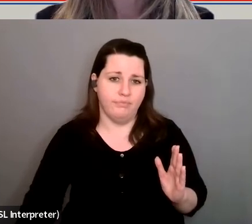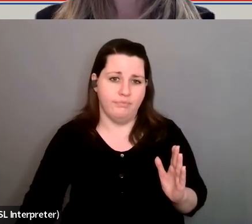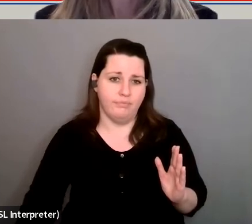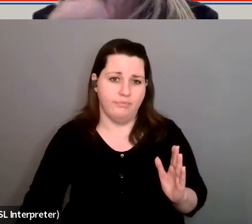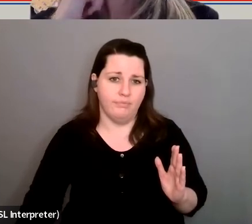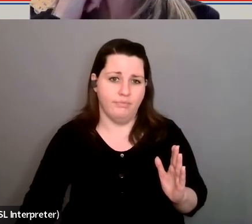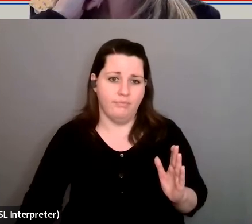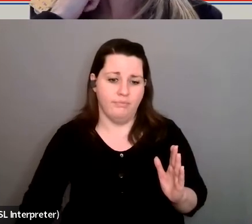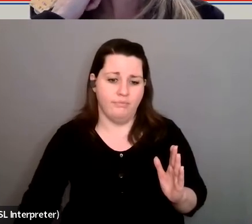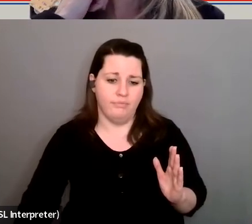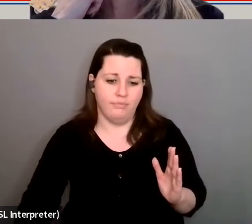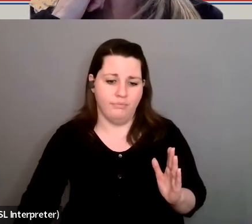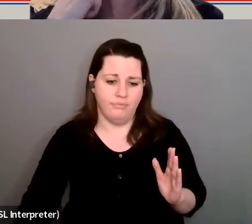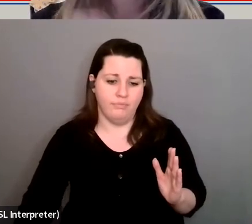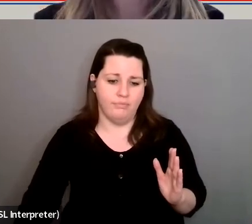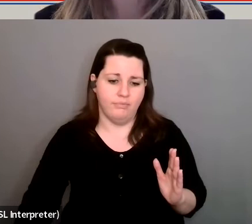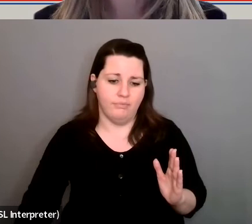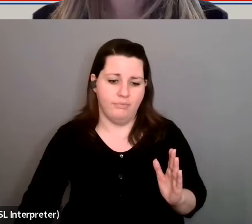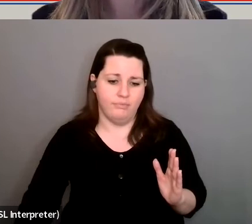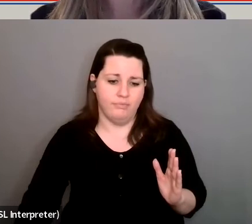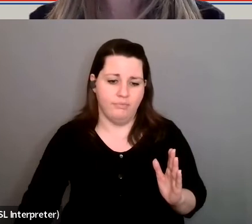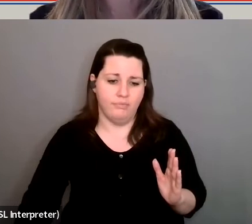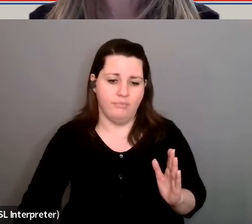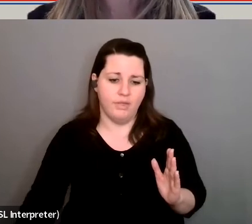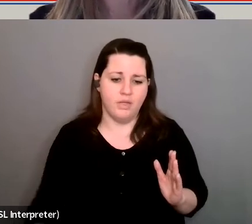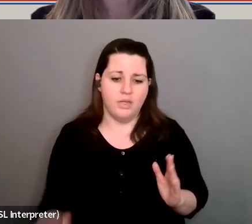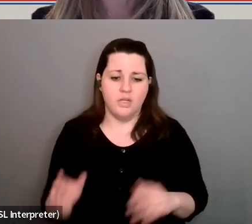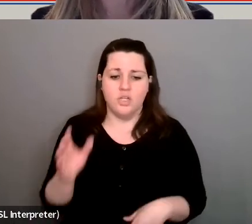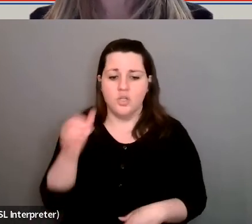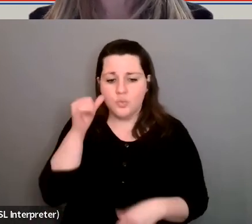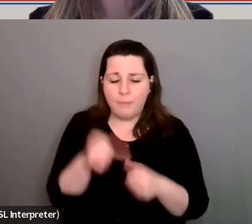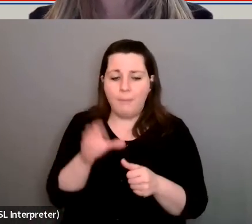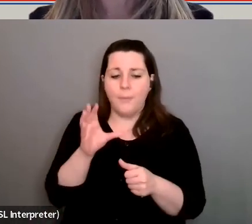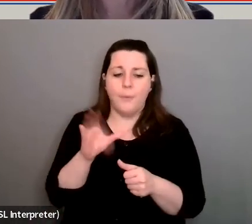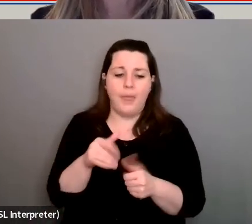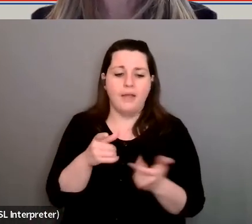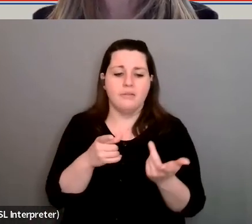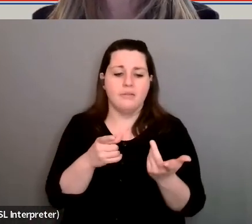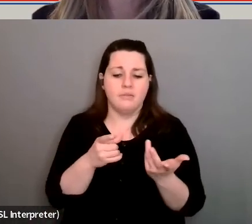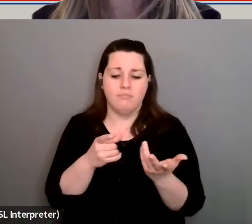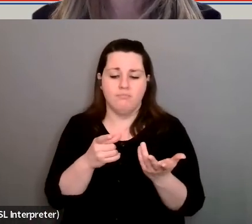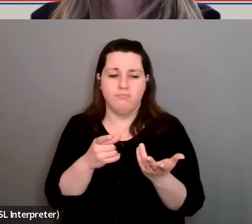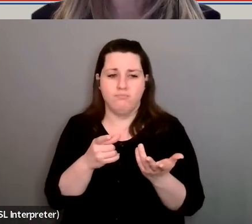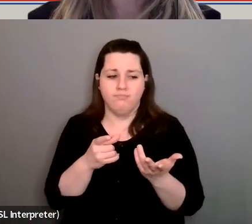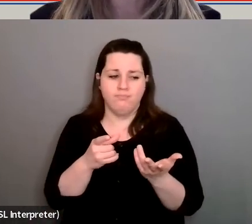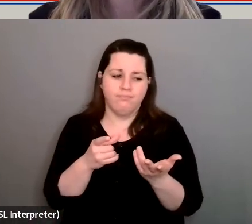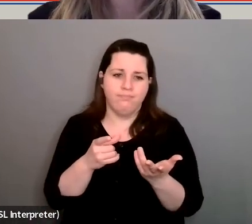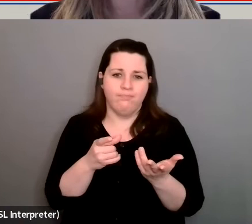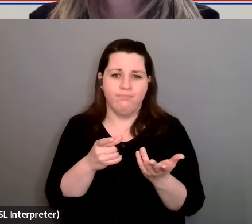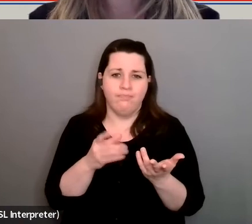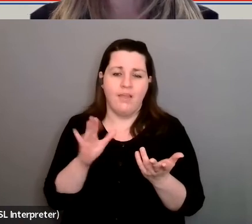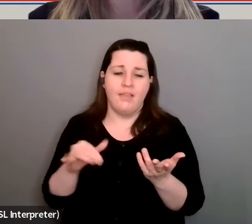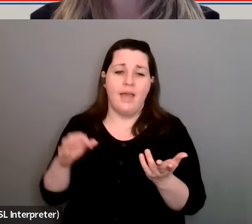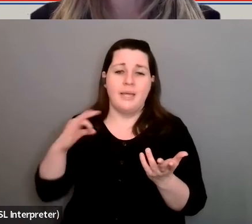trying to find that. Just remember that it is about, it's a benefit them